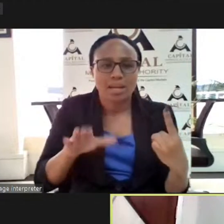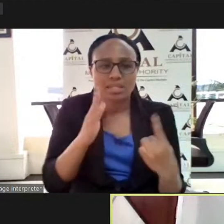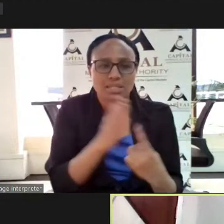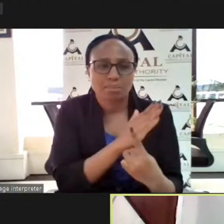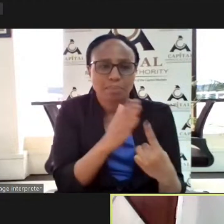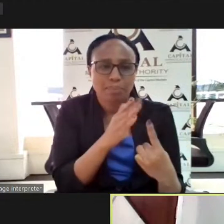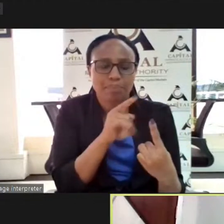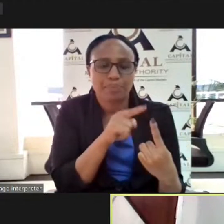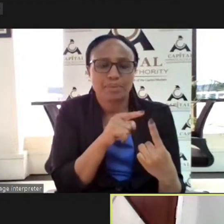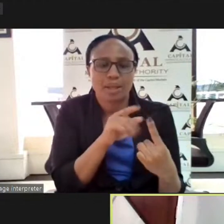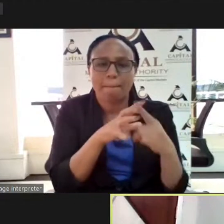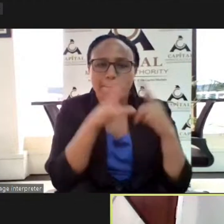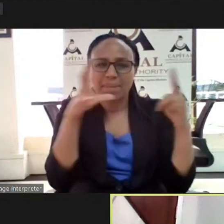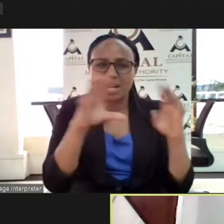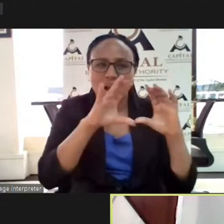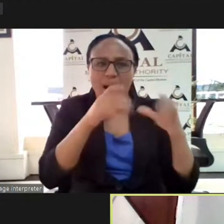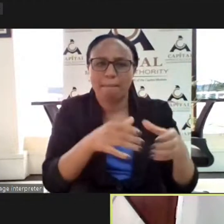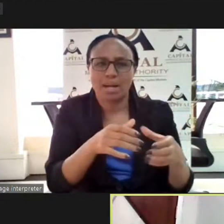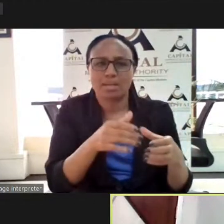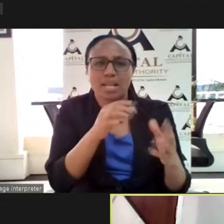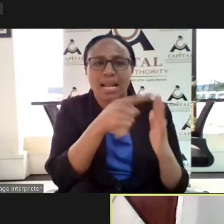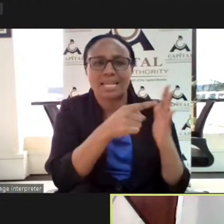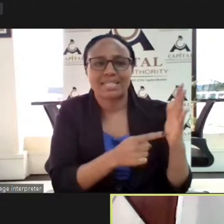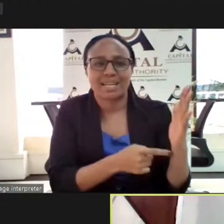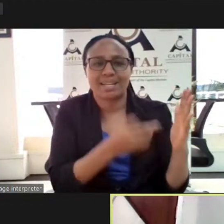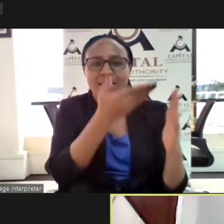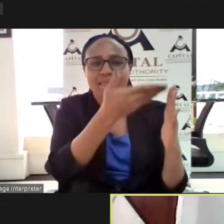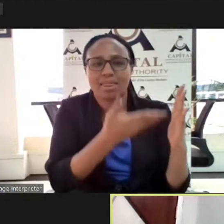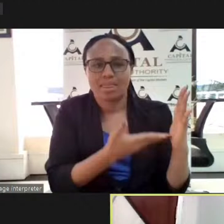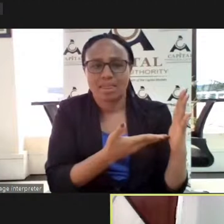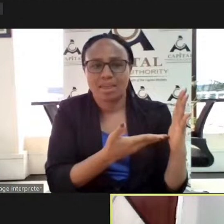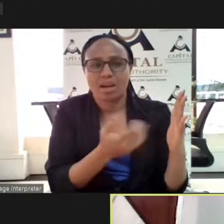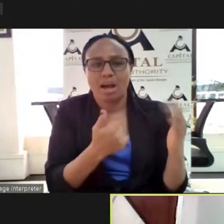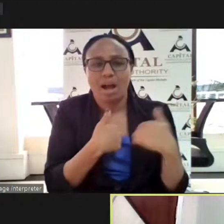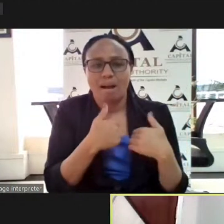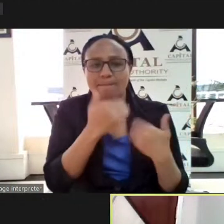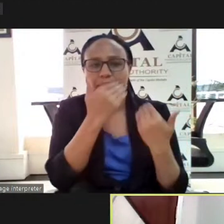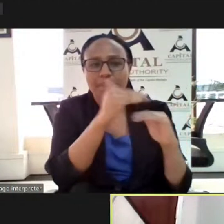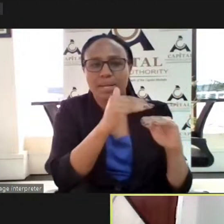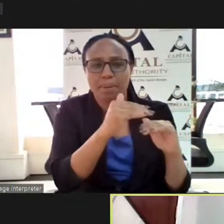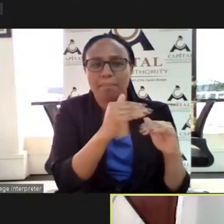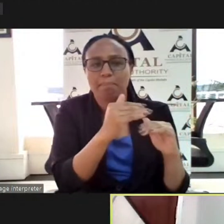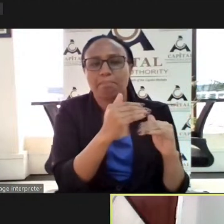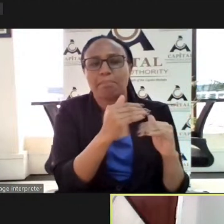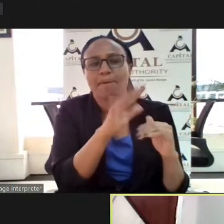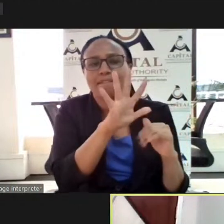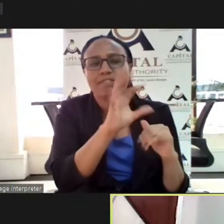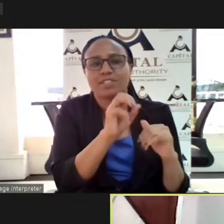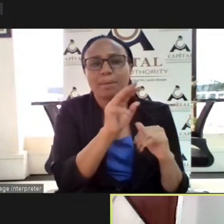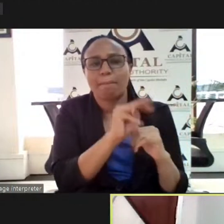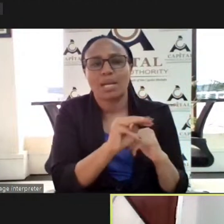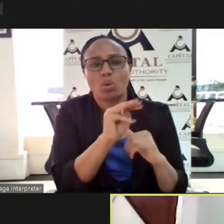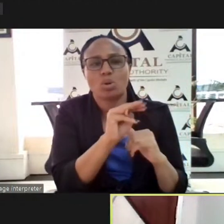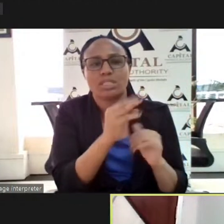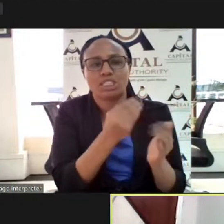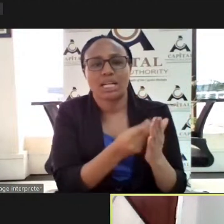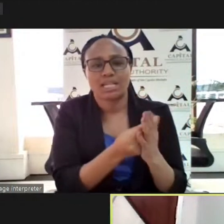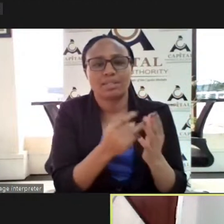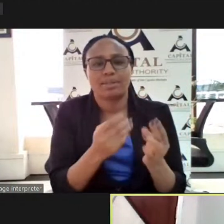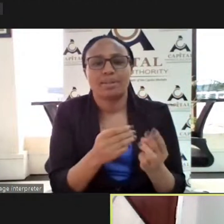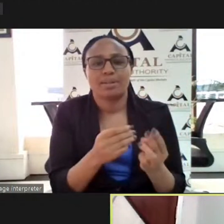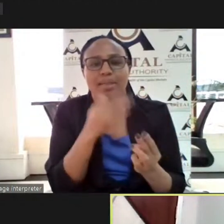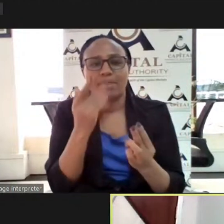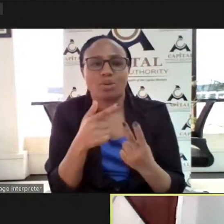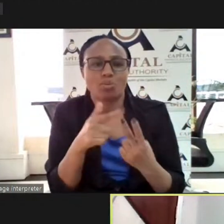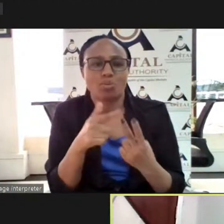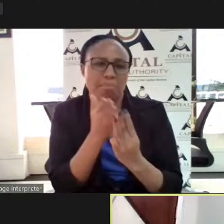really the bigger companies are listed on, and these companies have a minimum capitalization of 50 million shillings. And then you have a medium